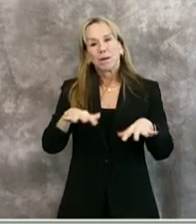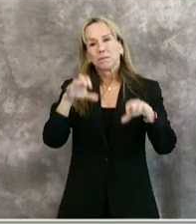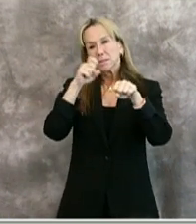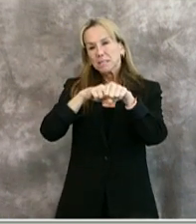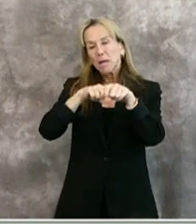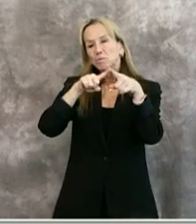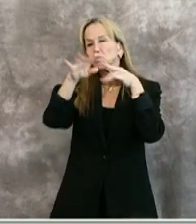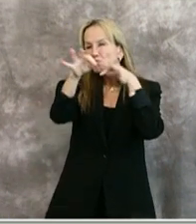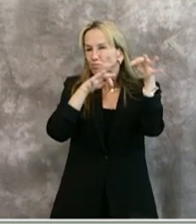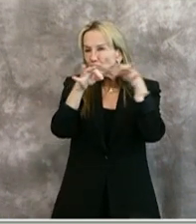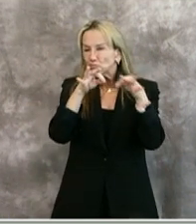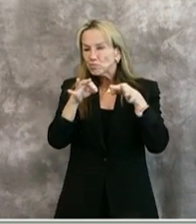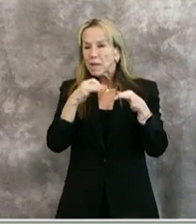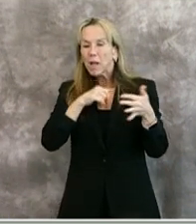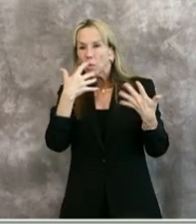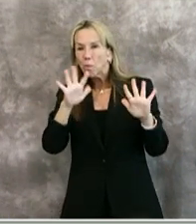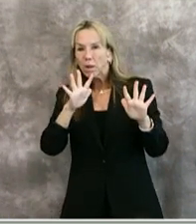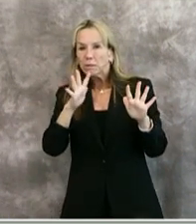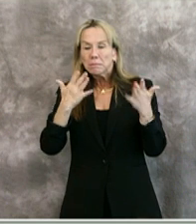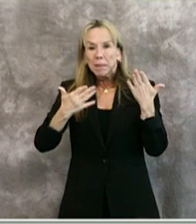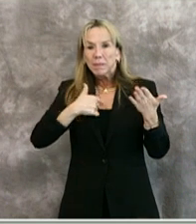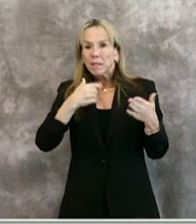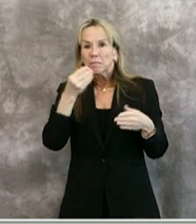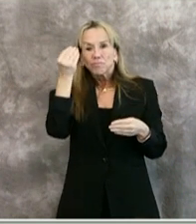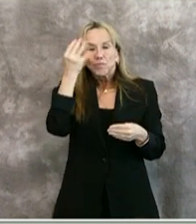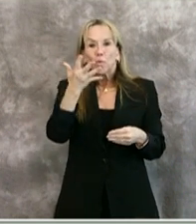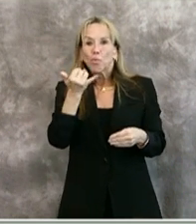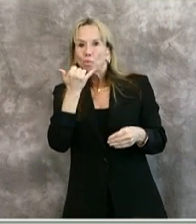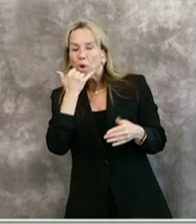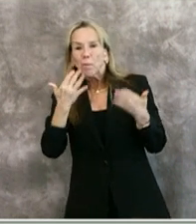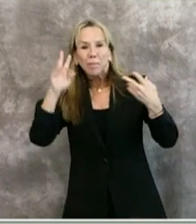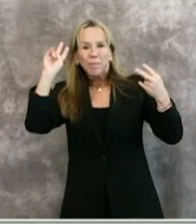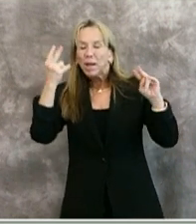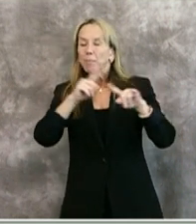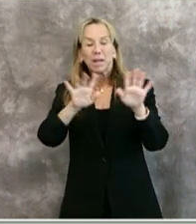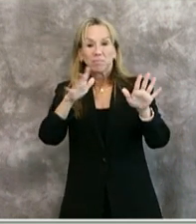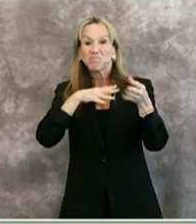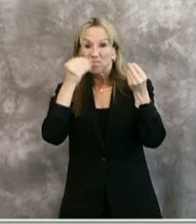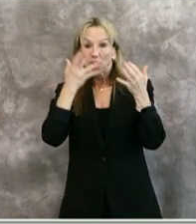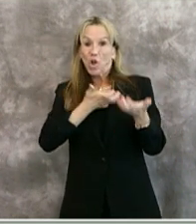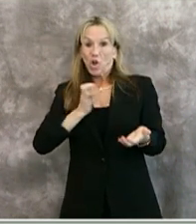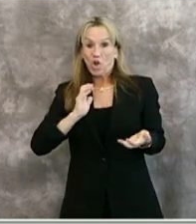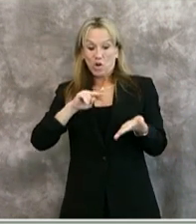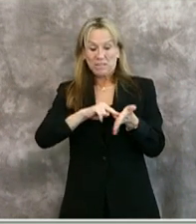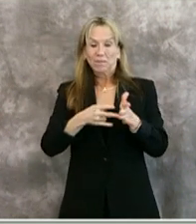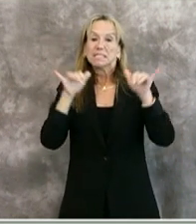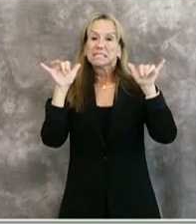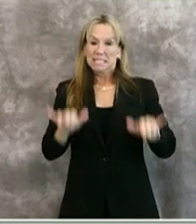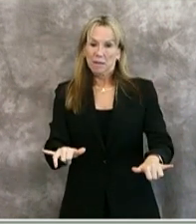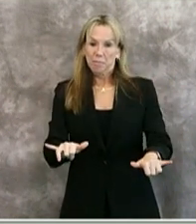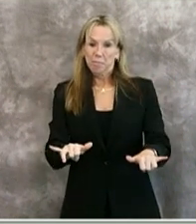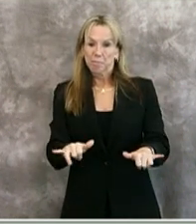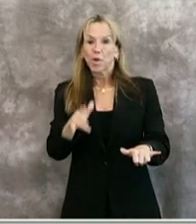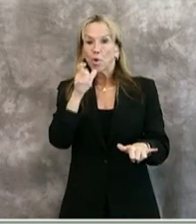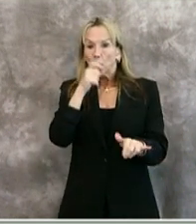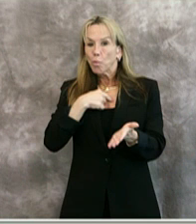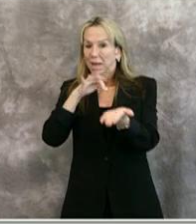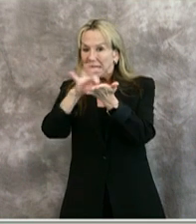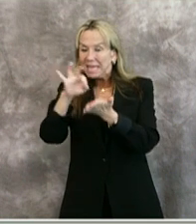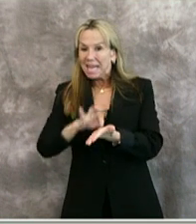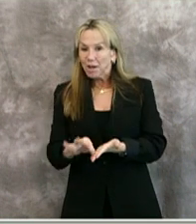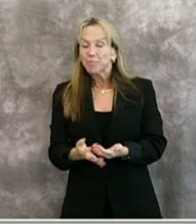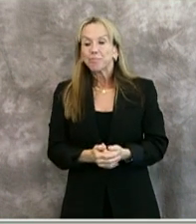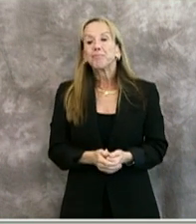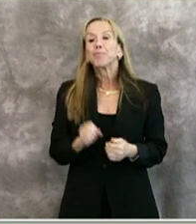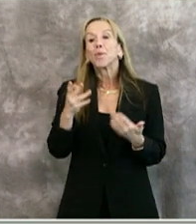comment, maybe a misunderstanding, but we have not changed the case definition. So continuing, there are